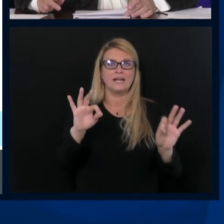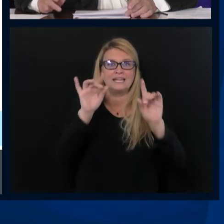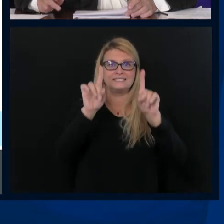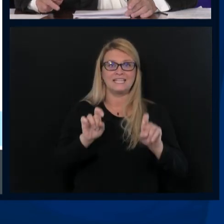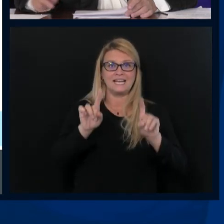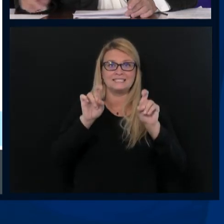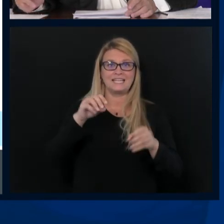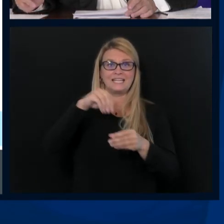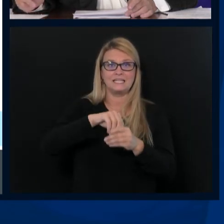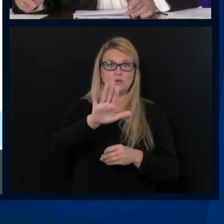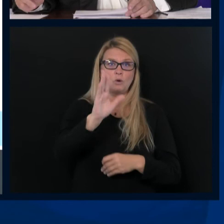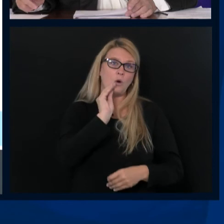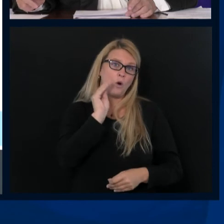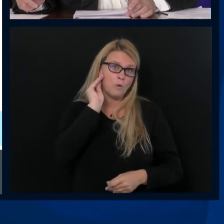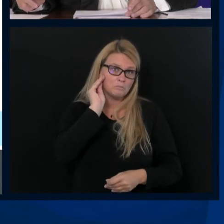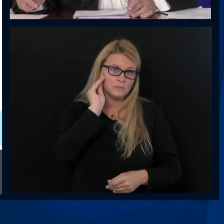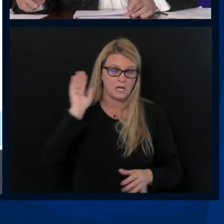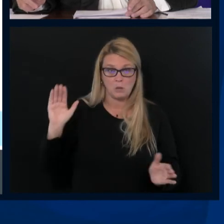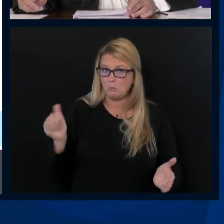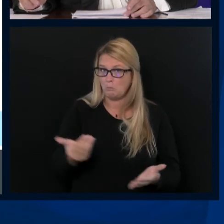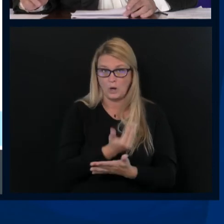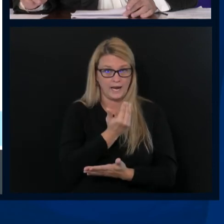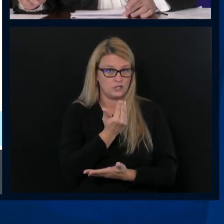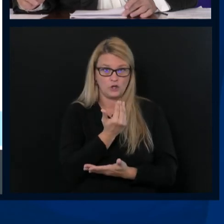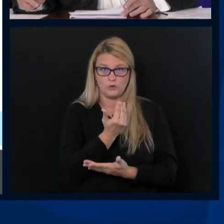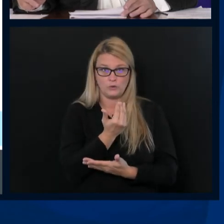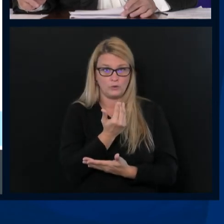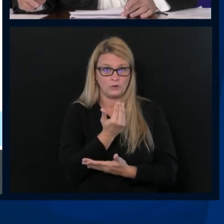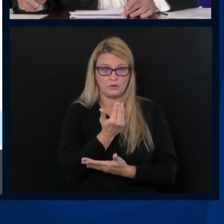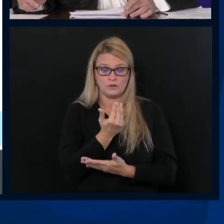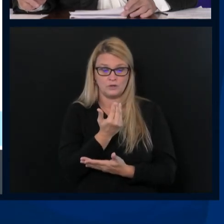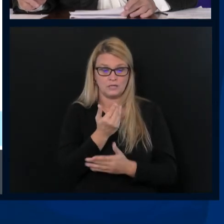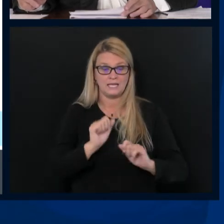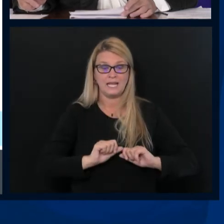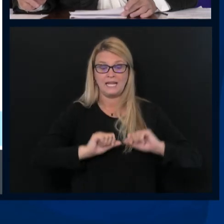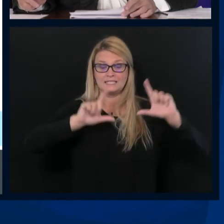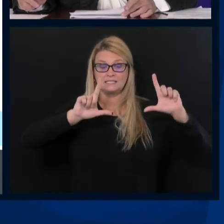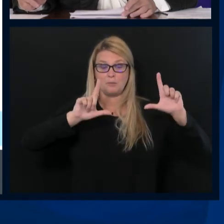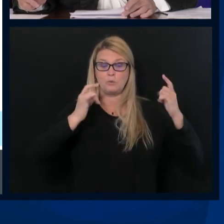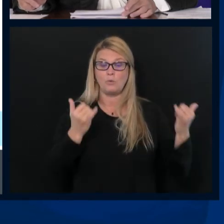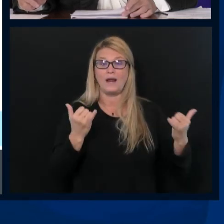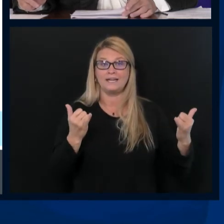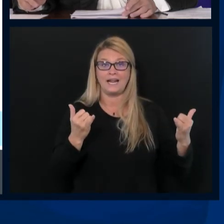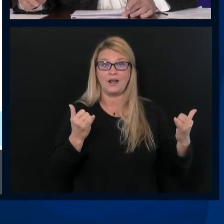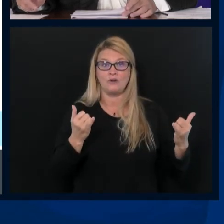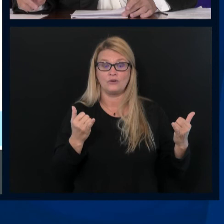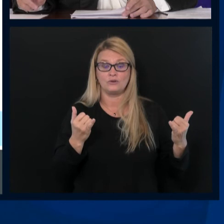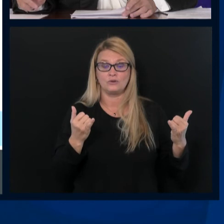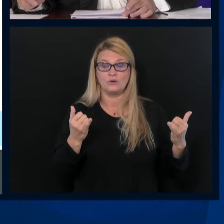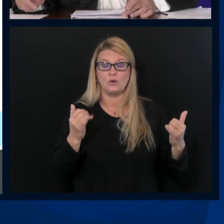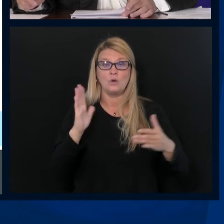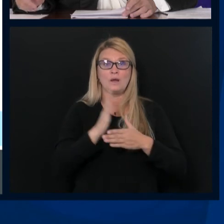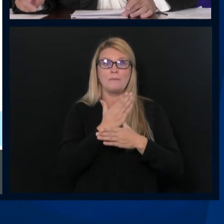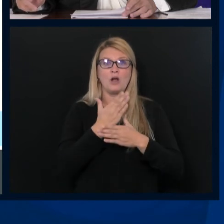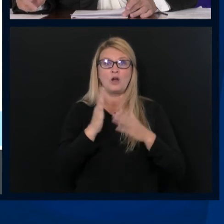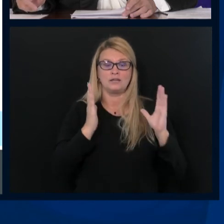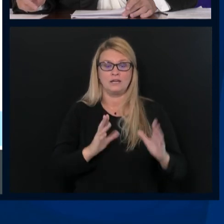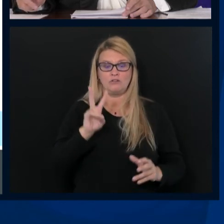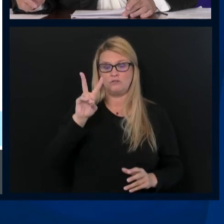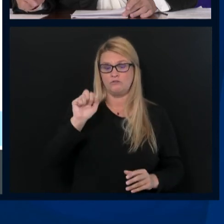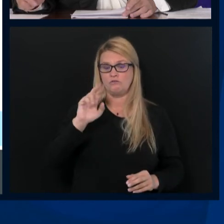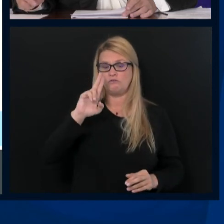COVID testing. It's brand new. It's up on your screen right now. We have partnered with Vault